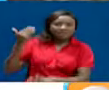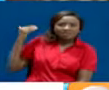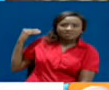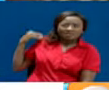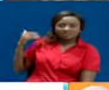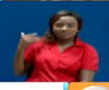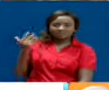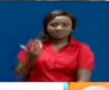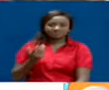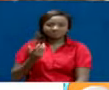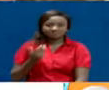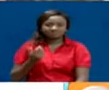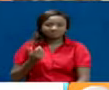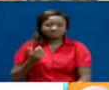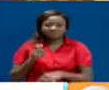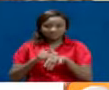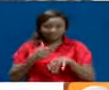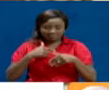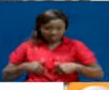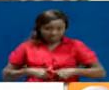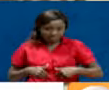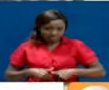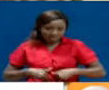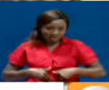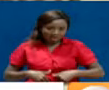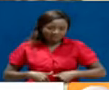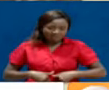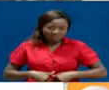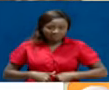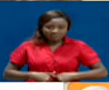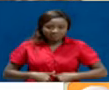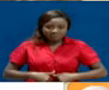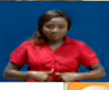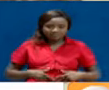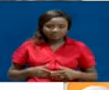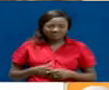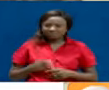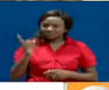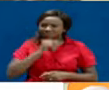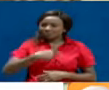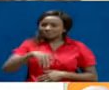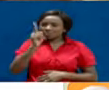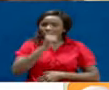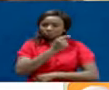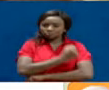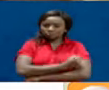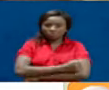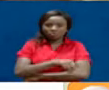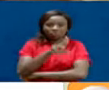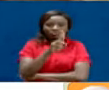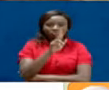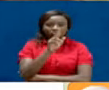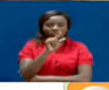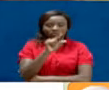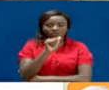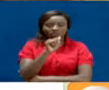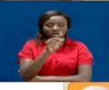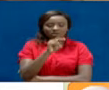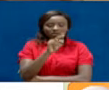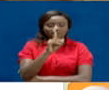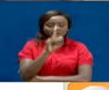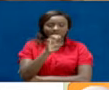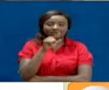was in, when I was young, I went to a school called Ugande Girls High School.